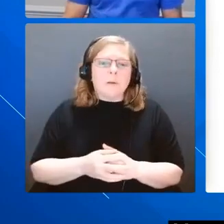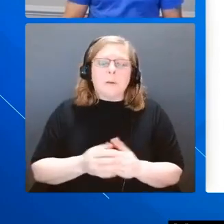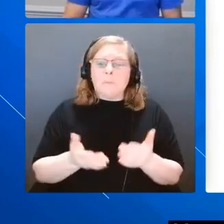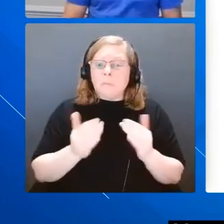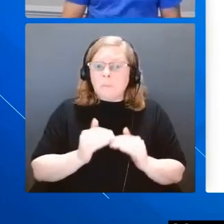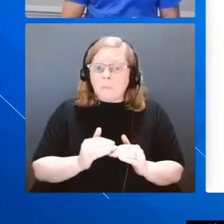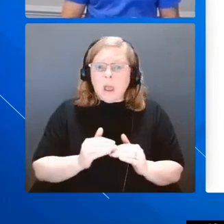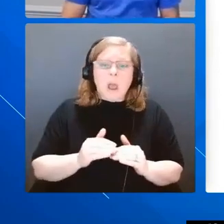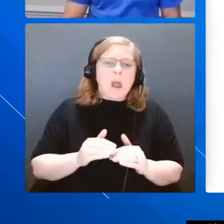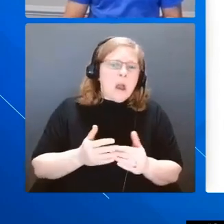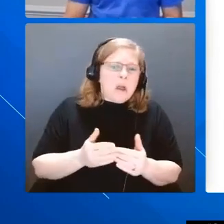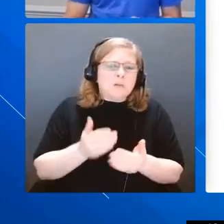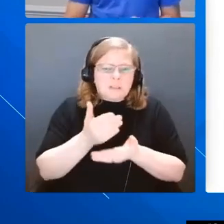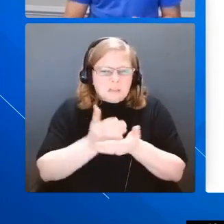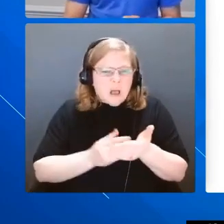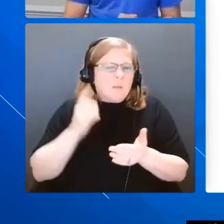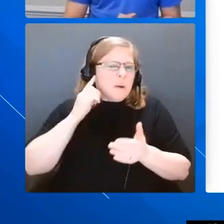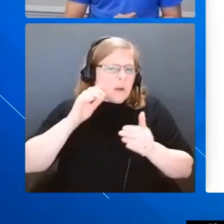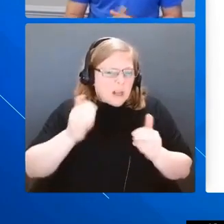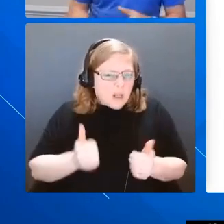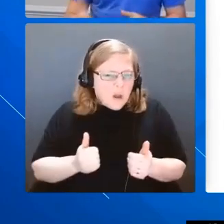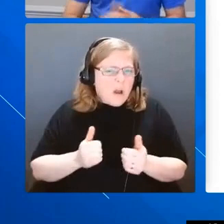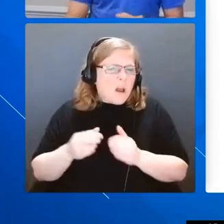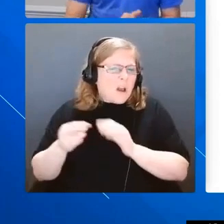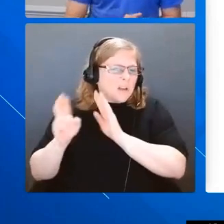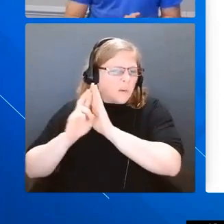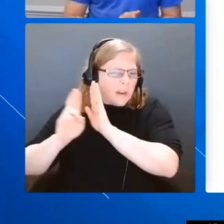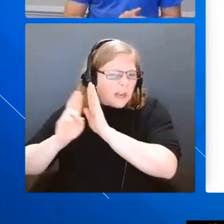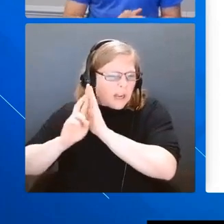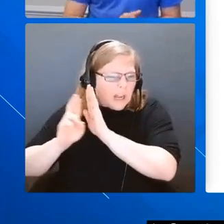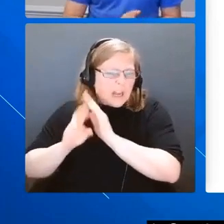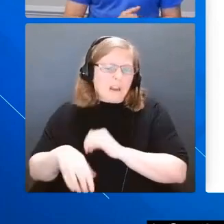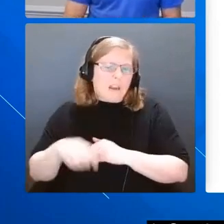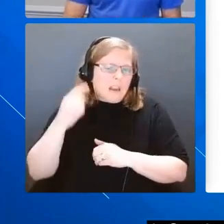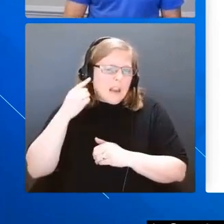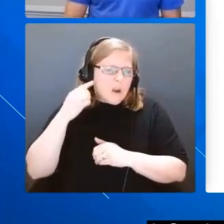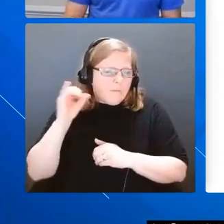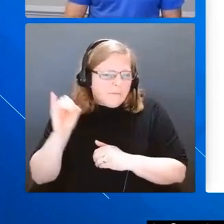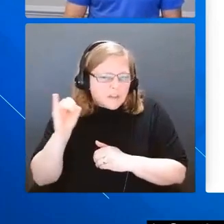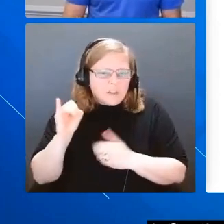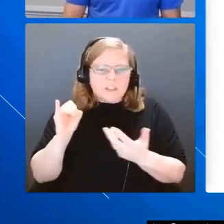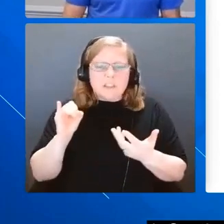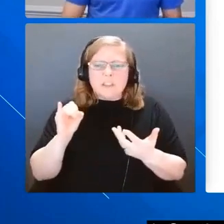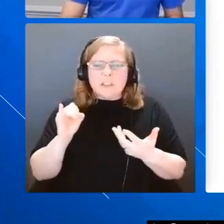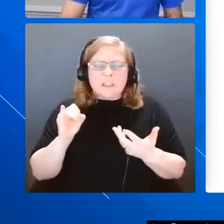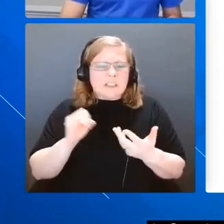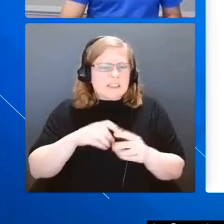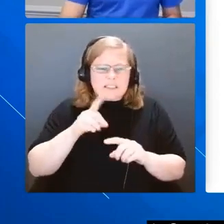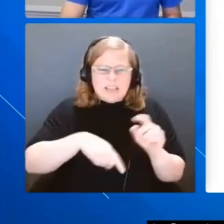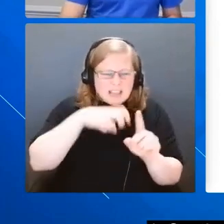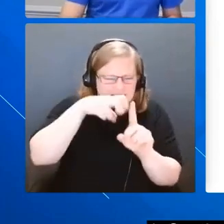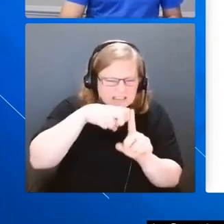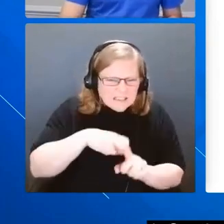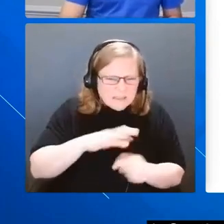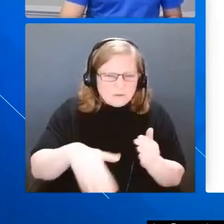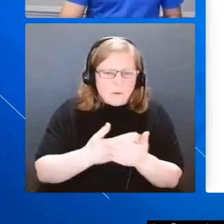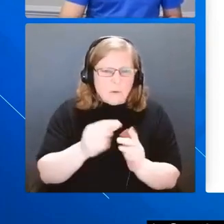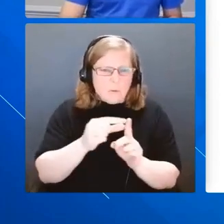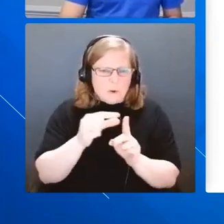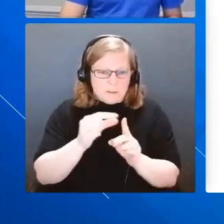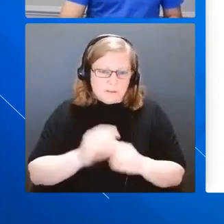have mild hearing loss or tinnitus, my ears ring, I have an ear infection, I may have difficulty catching every word you say.